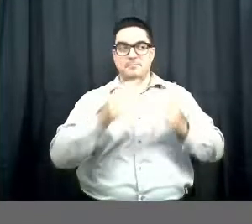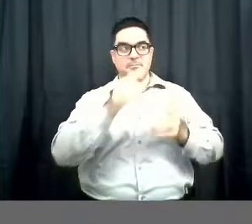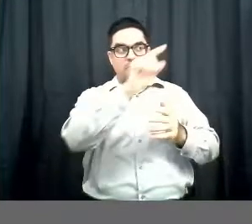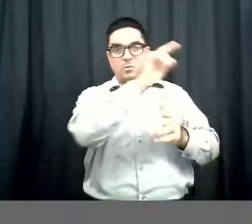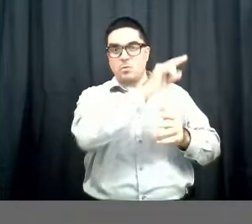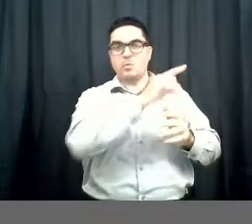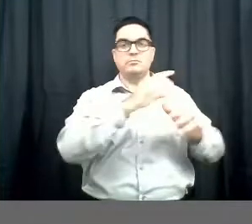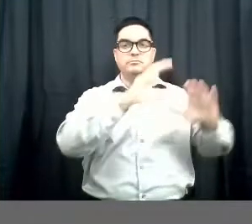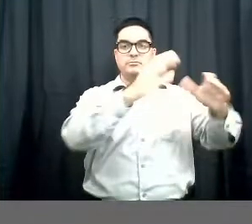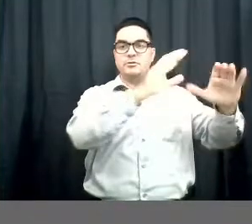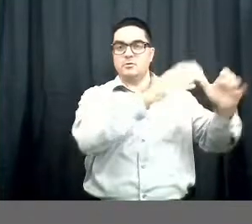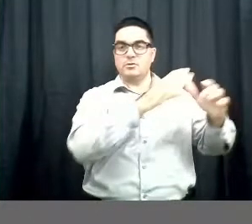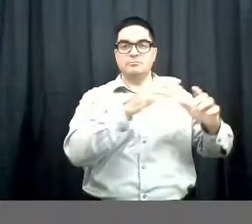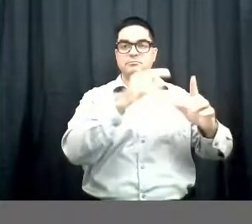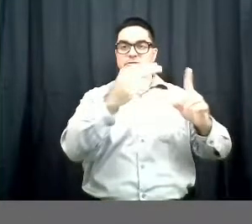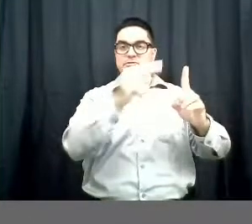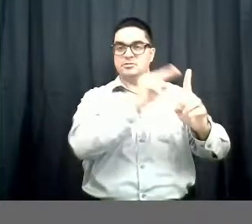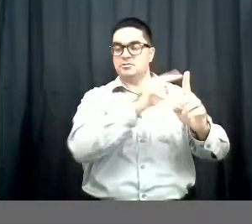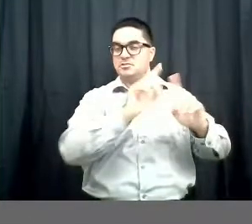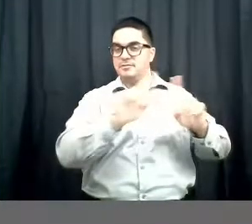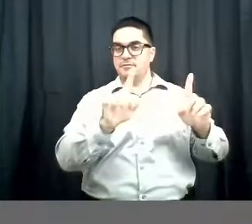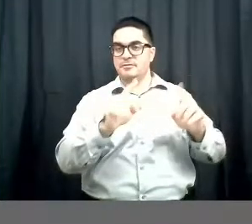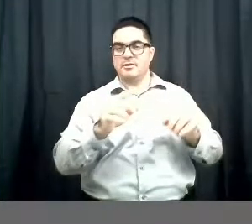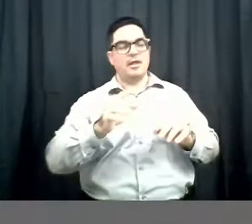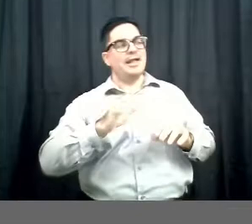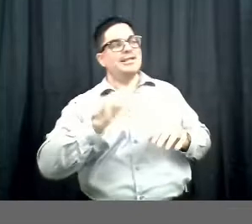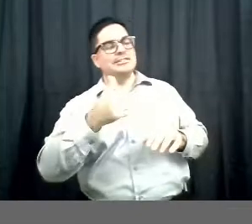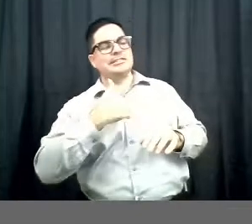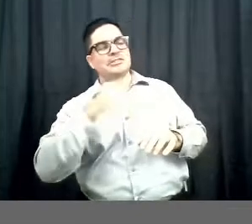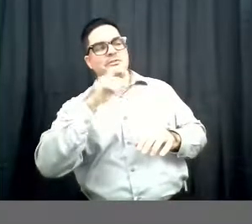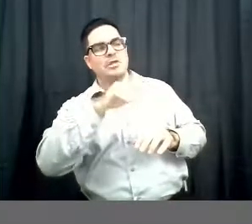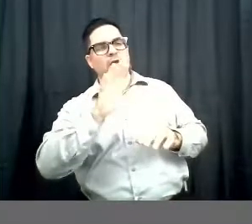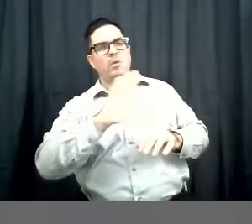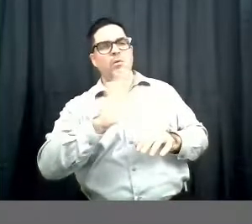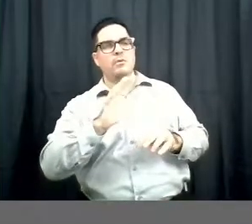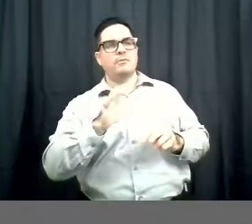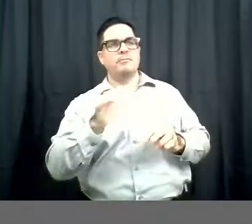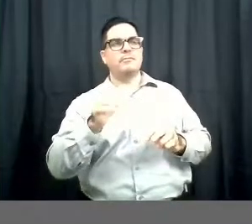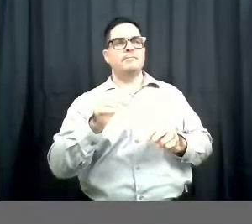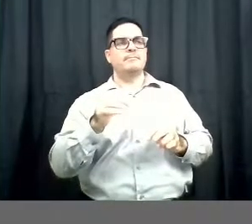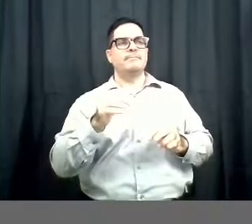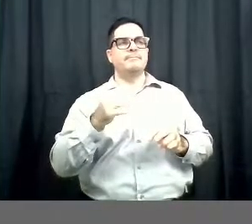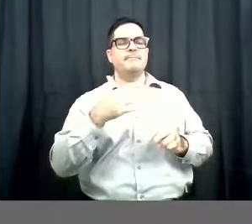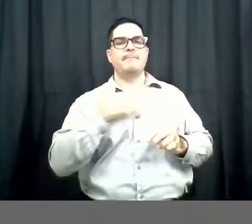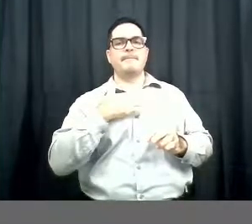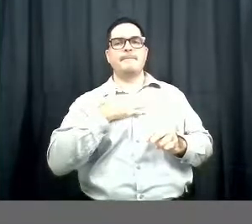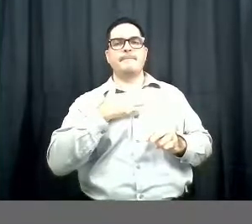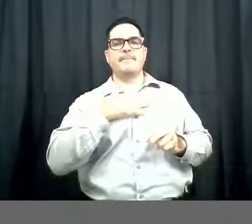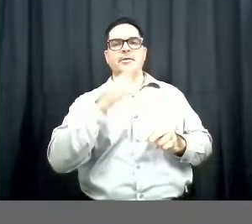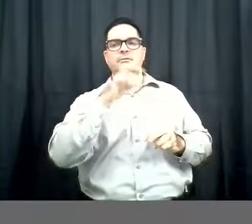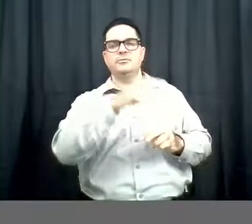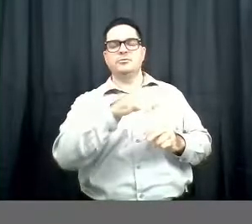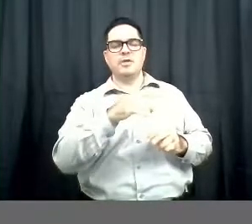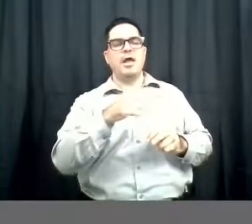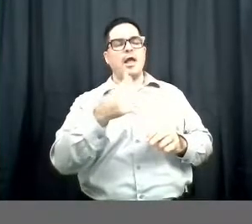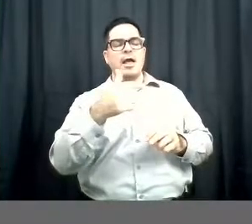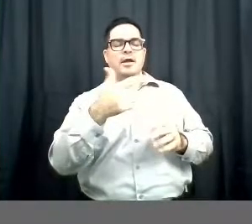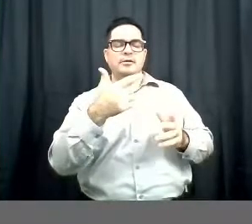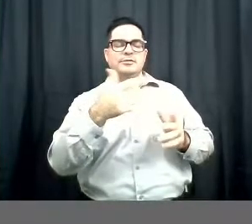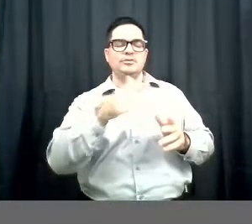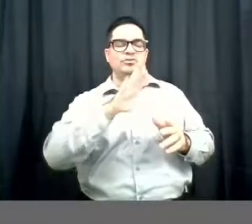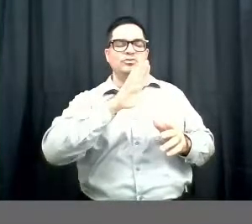was not my question. My question is, and we don't have to keep. I mean, I appreciate your answer, and I don't want to prolong